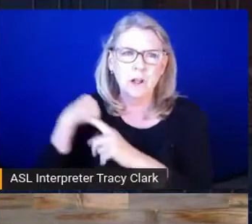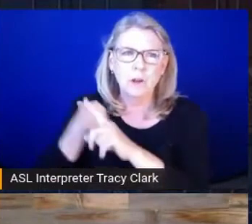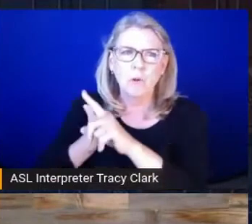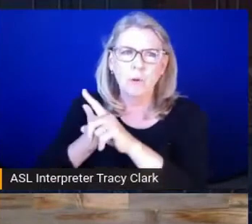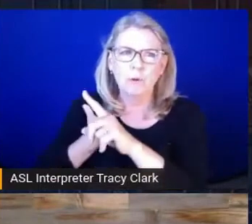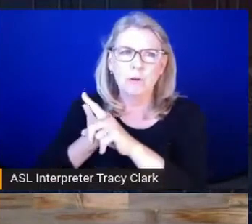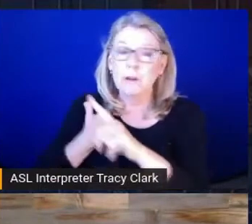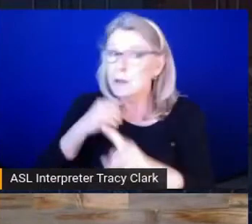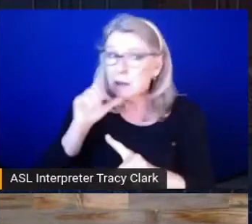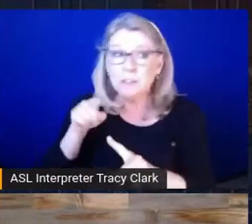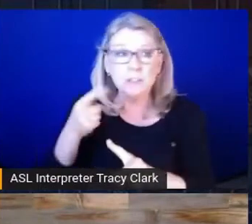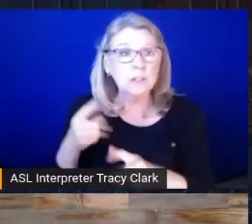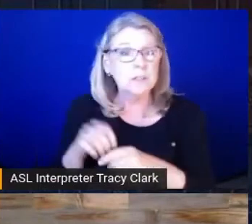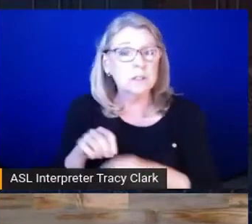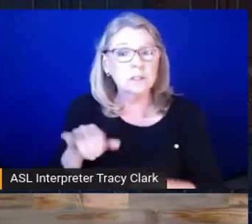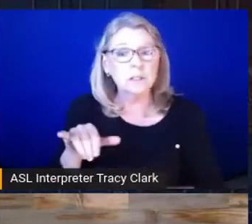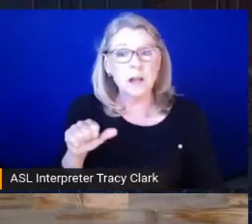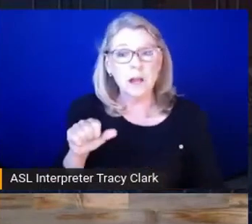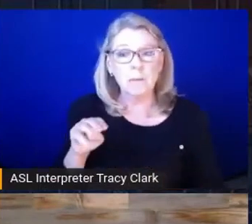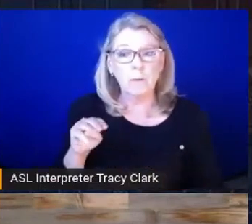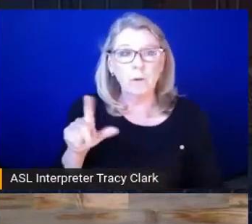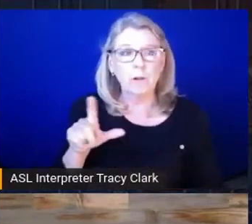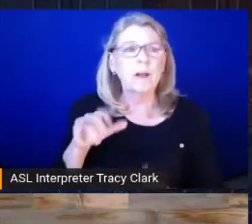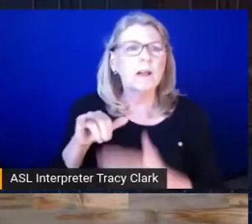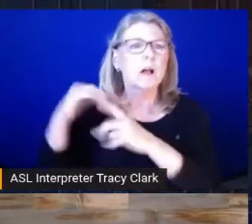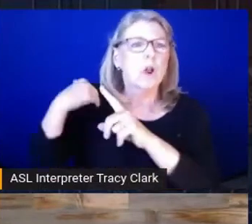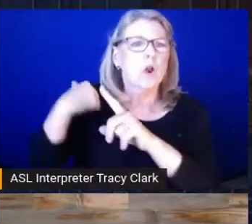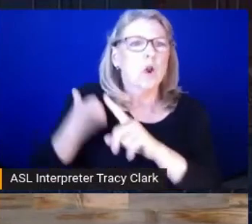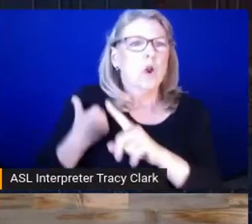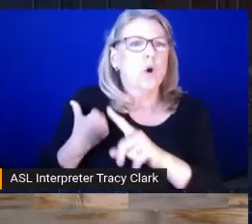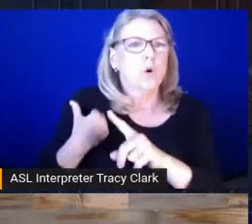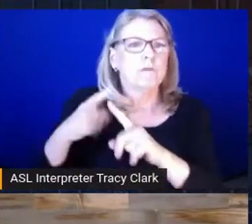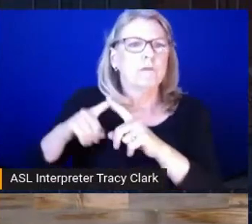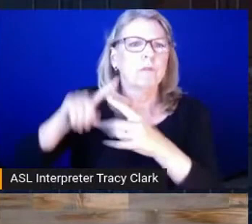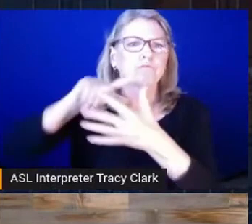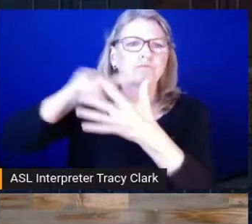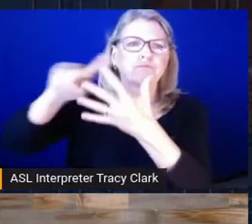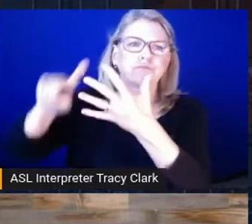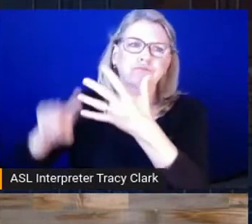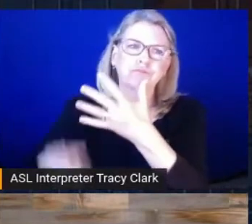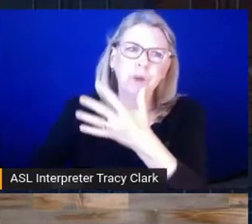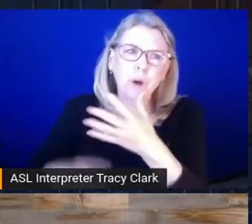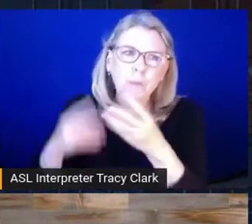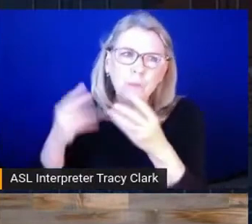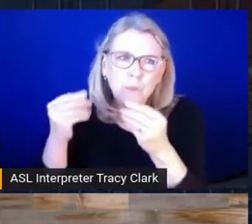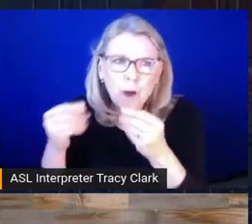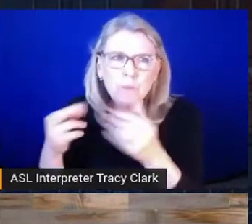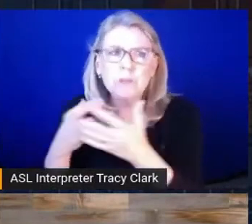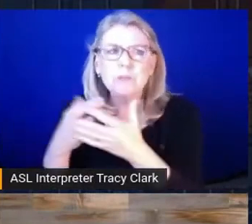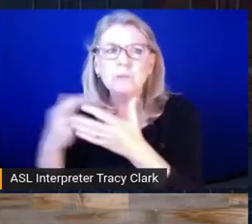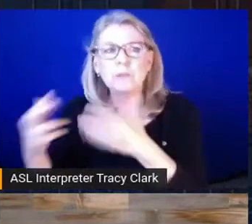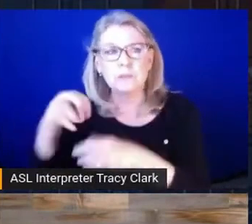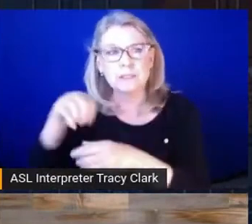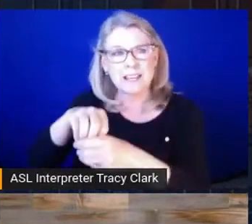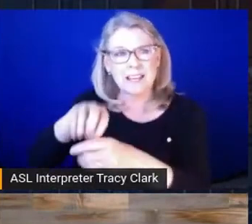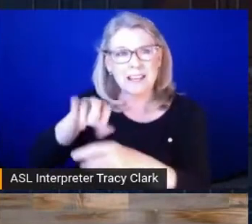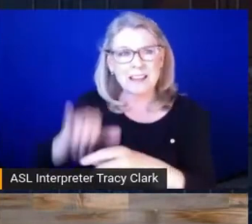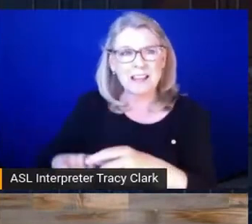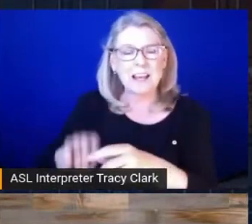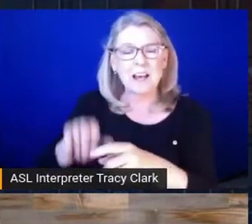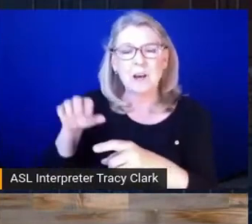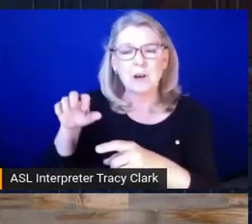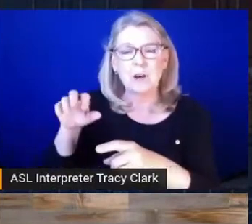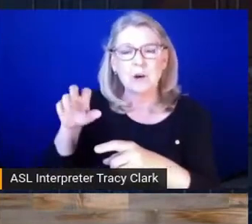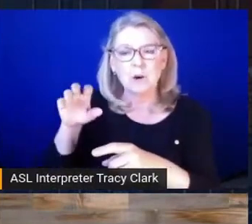comes from the vast set of resources and properties that exist in the Kubernetes API. and the fact that sometimes those properties are